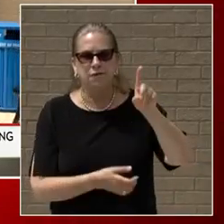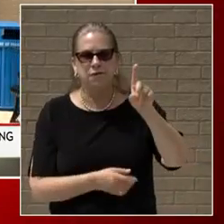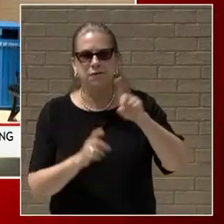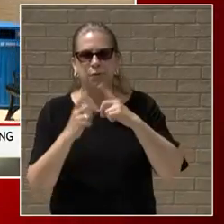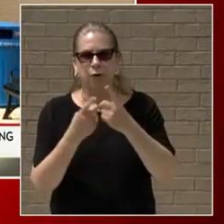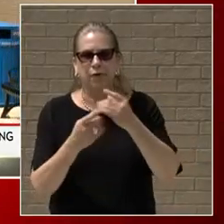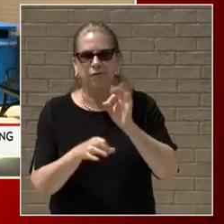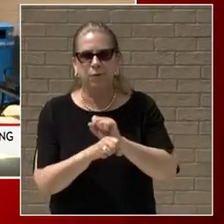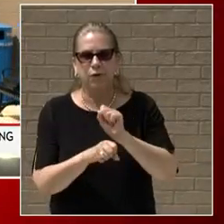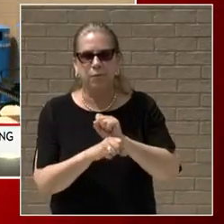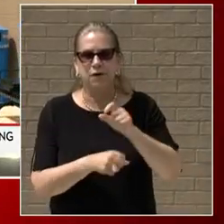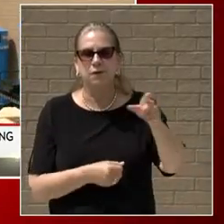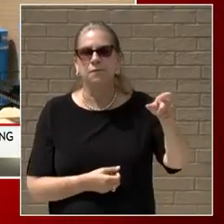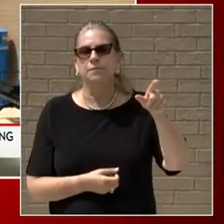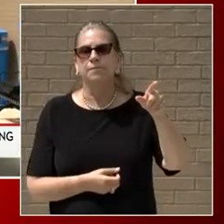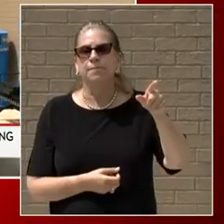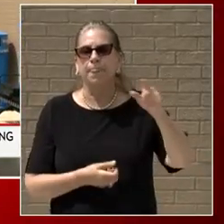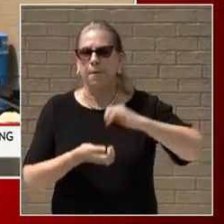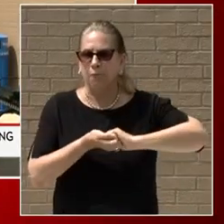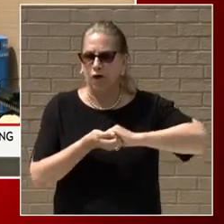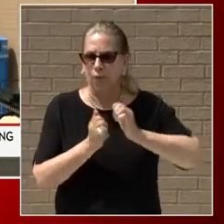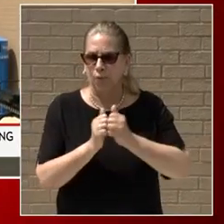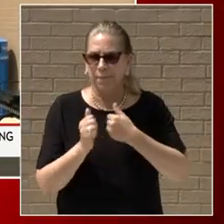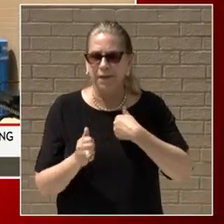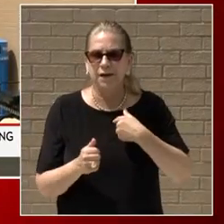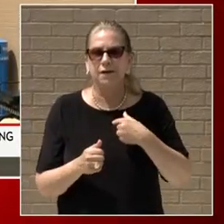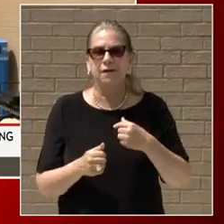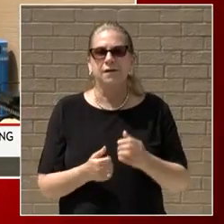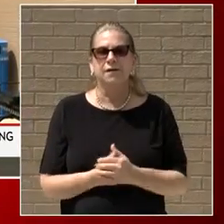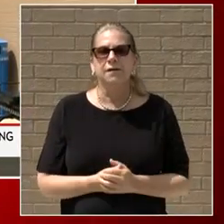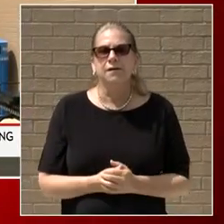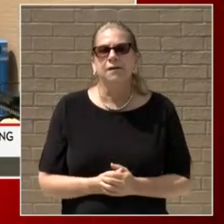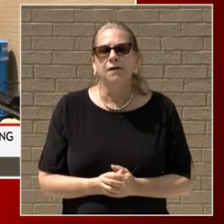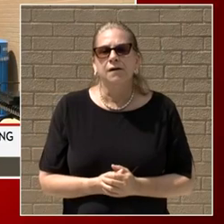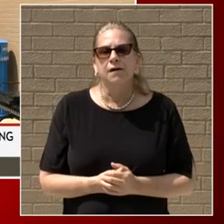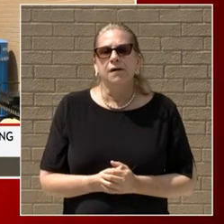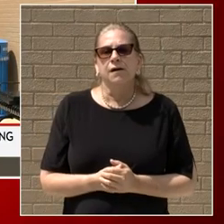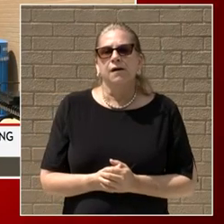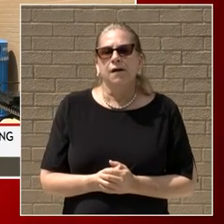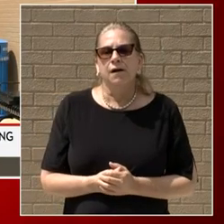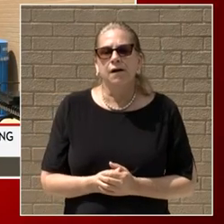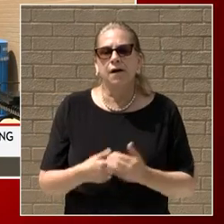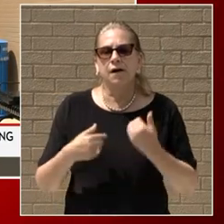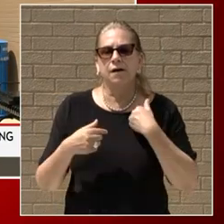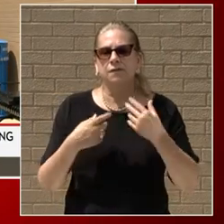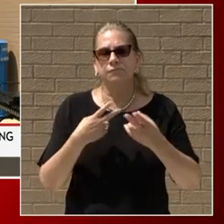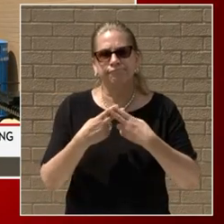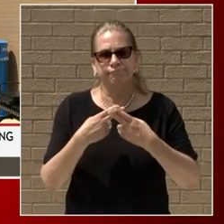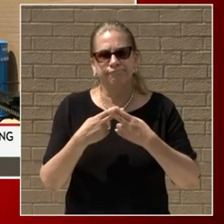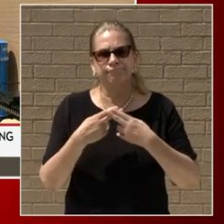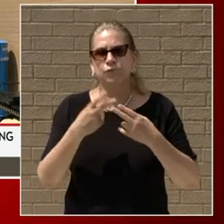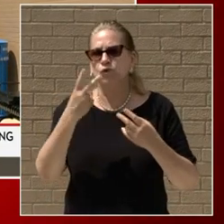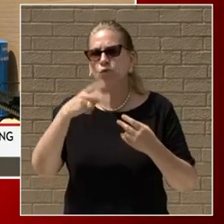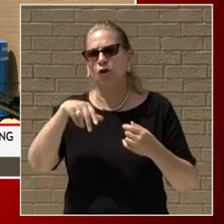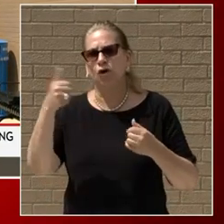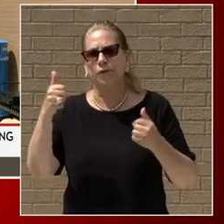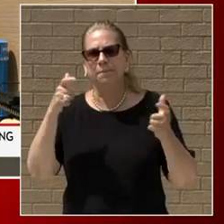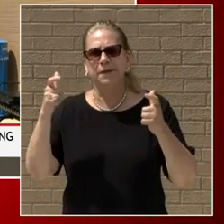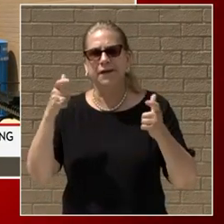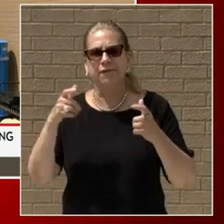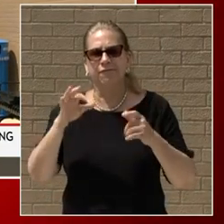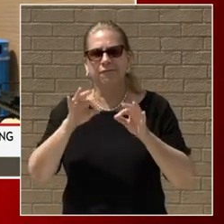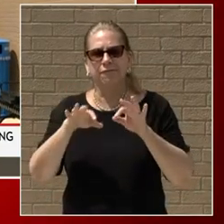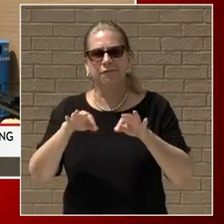and DGS because we have 2 bioretention management facilities were installed here to address stormwater management issues